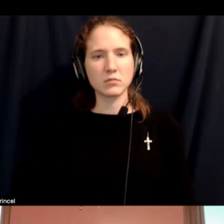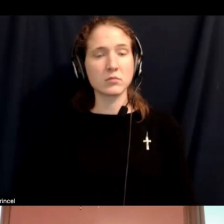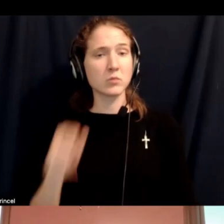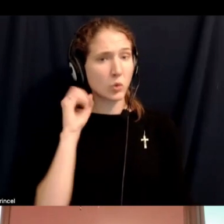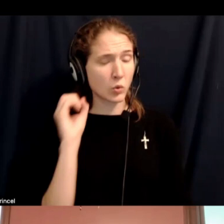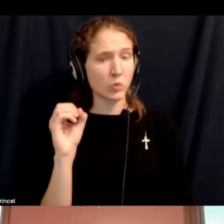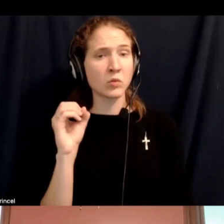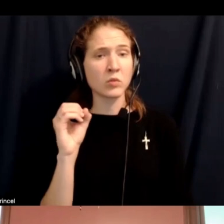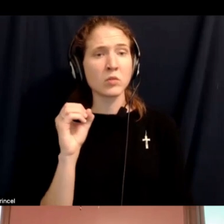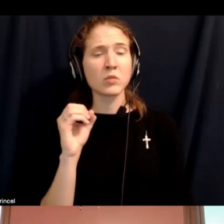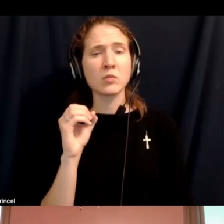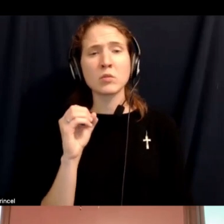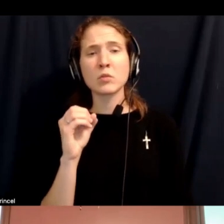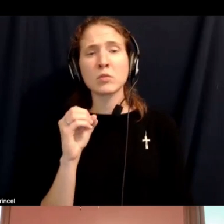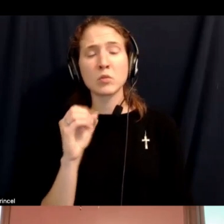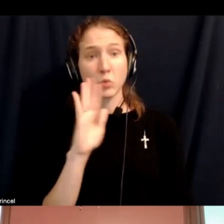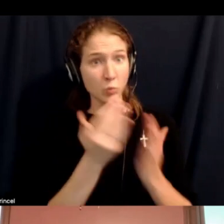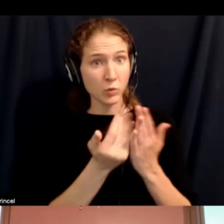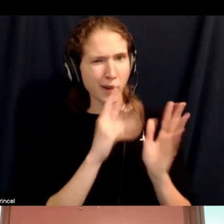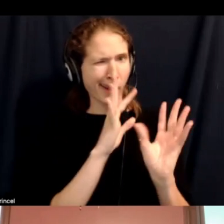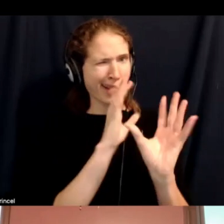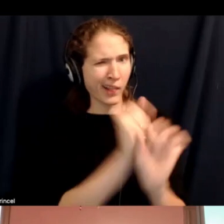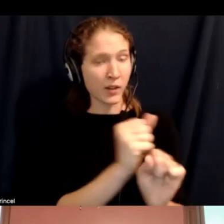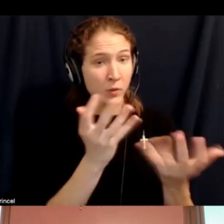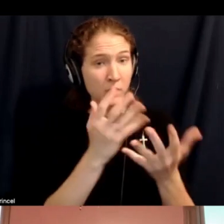So what intrigued me about your books was that